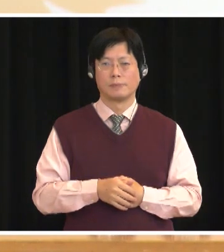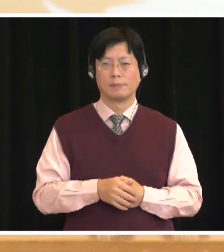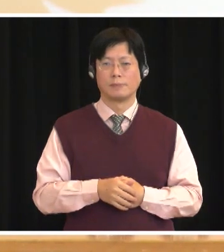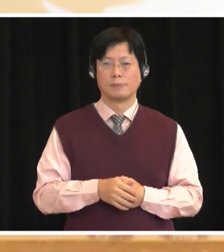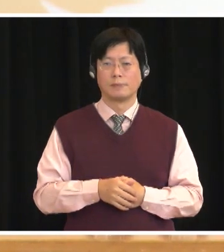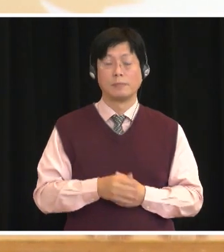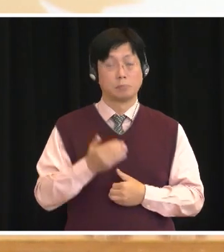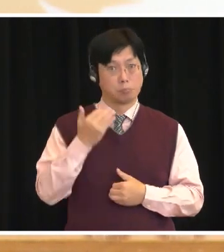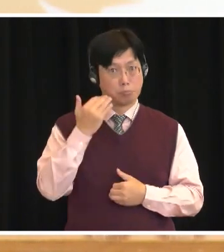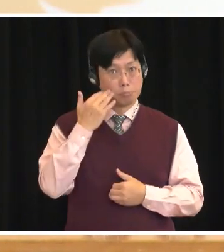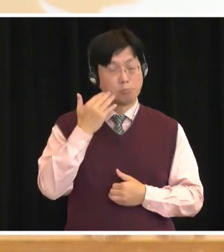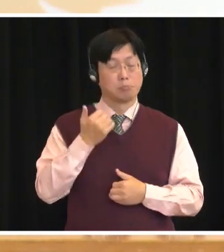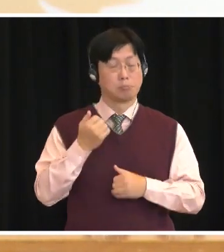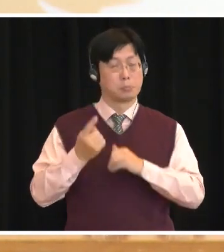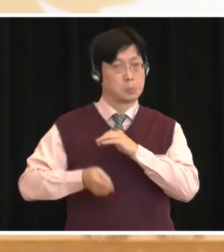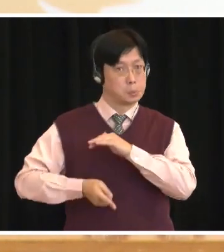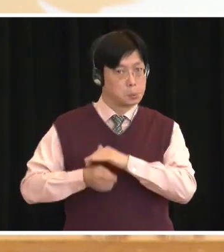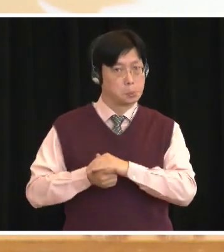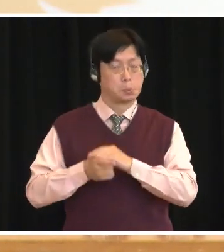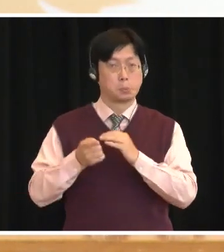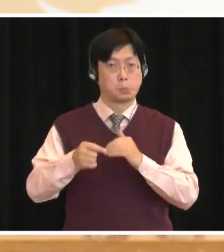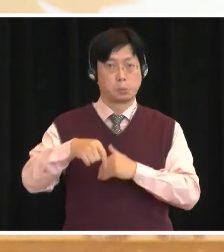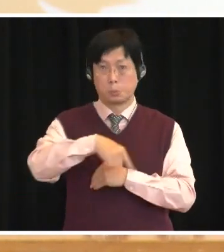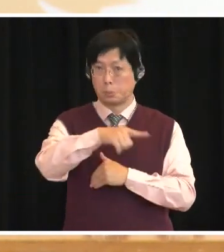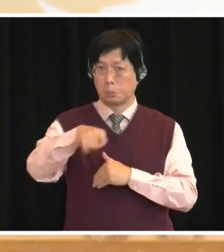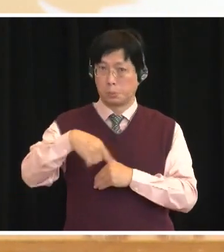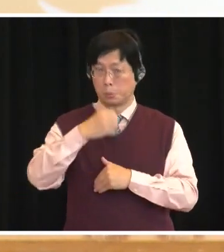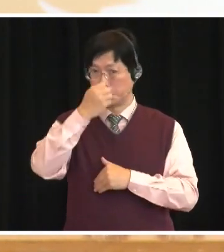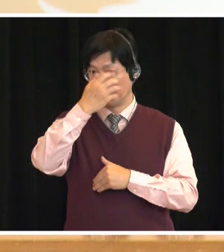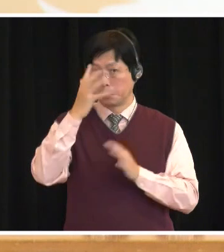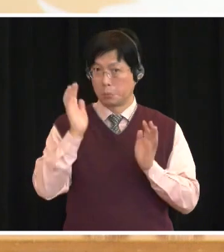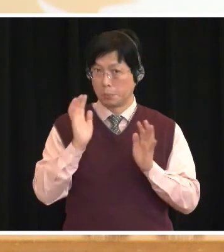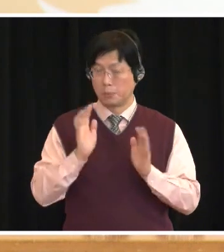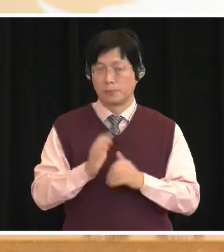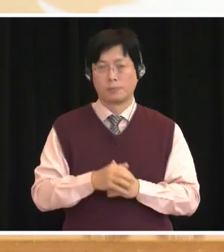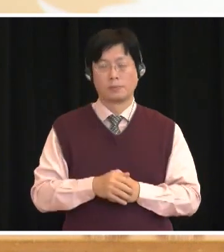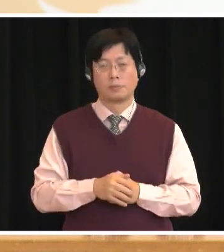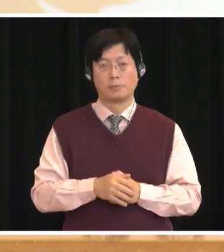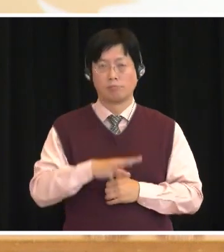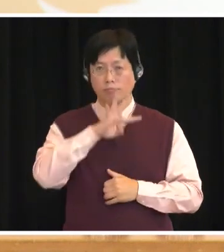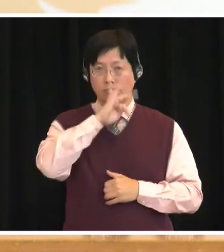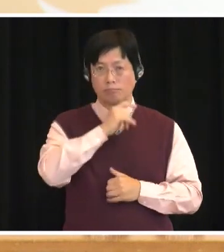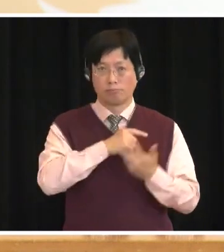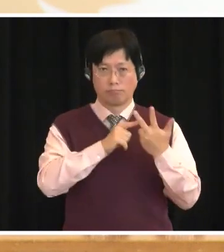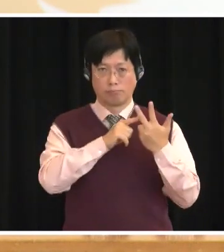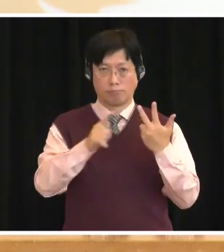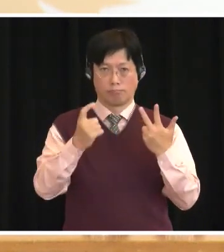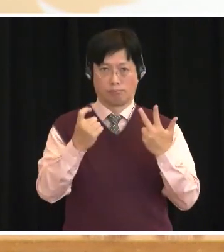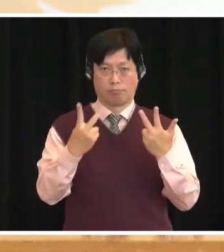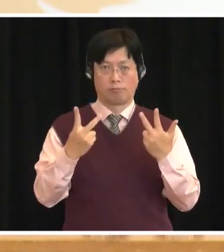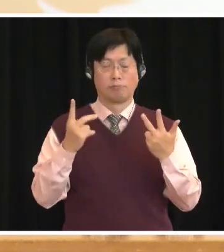children between 7 and 12 who commit a crime or another offense.